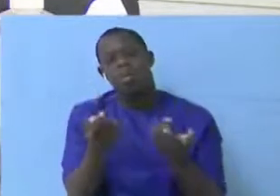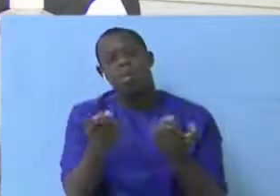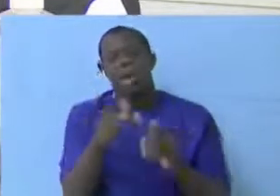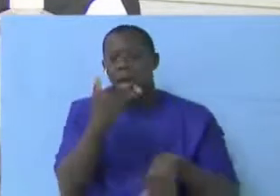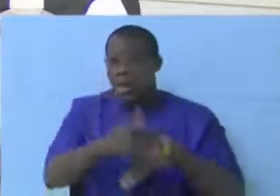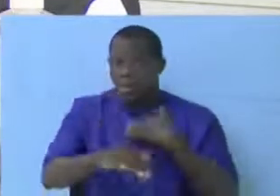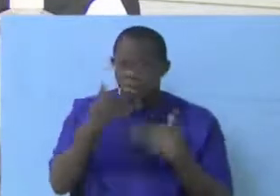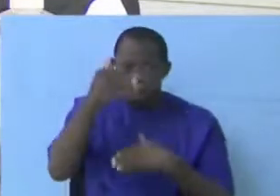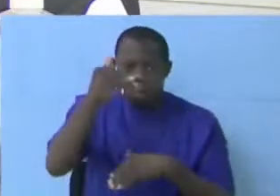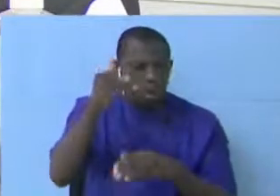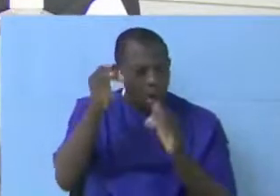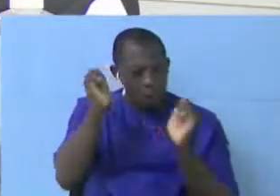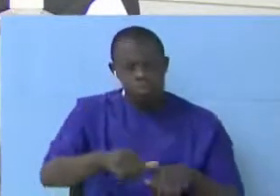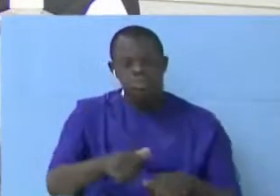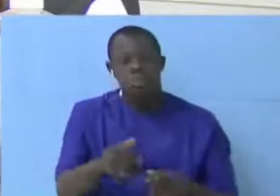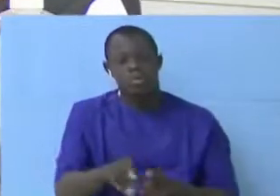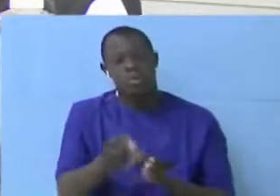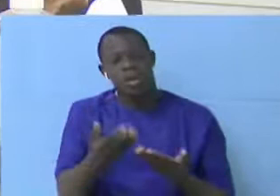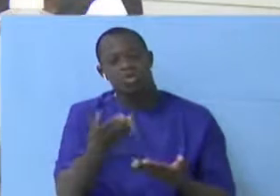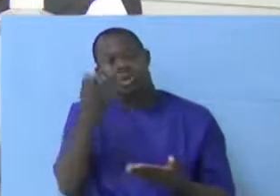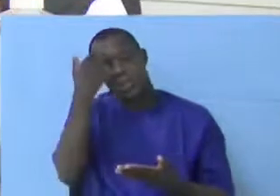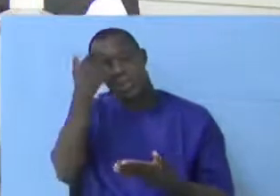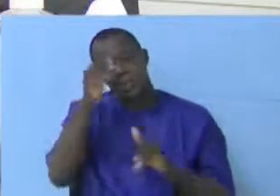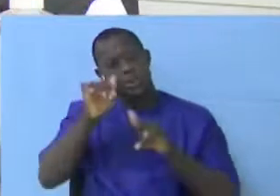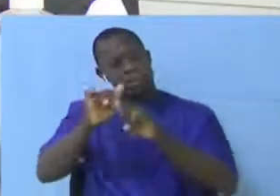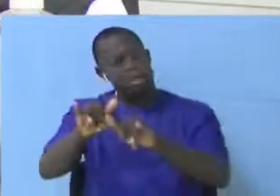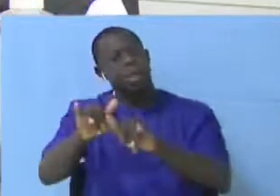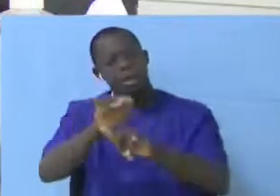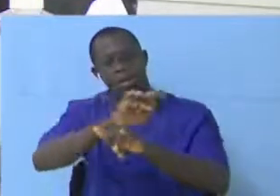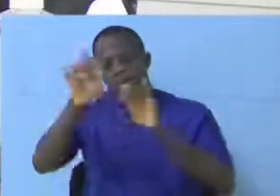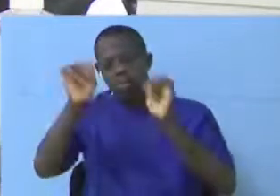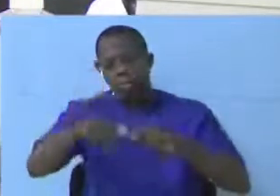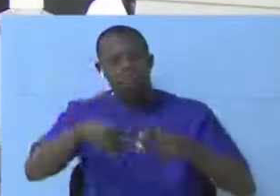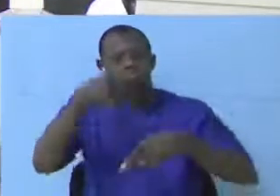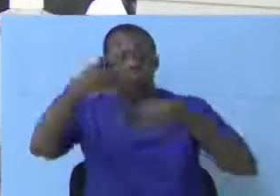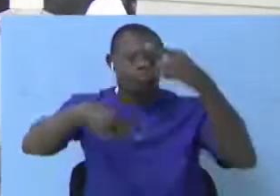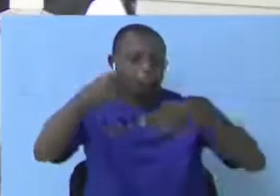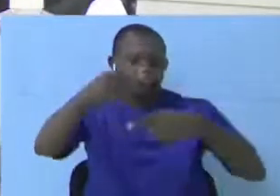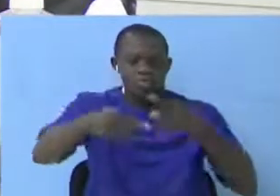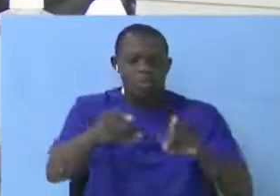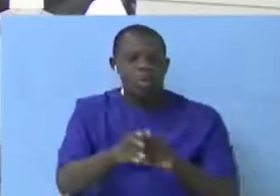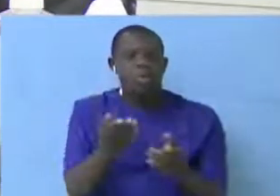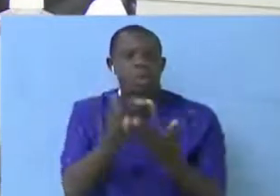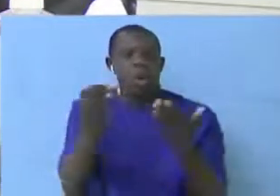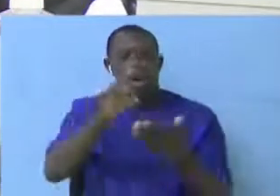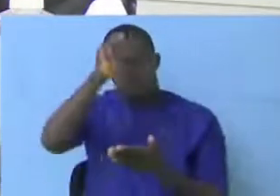So they got stranded, where they were picked up by the police.